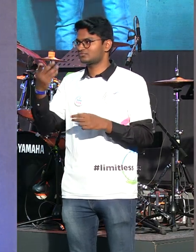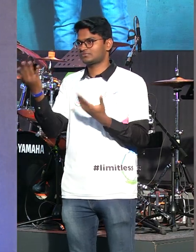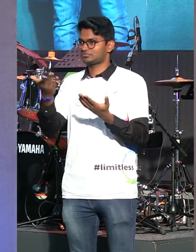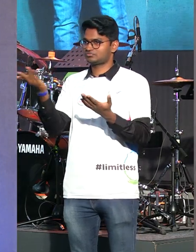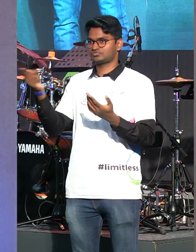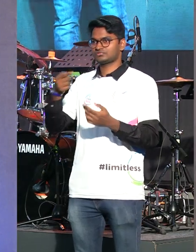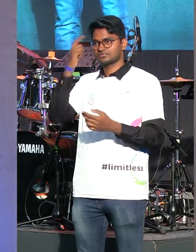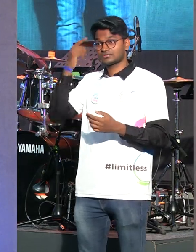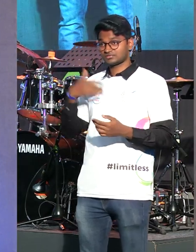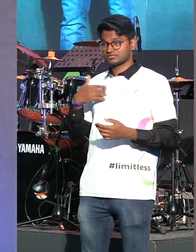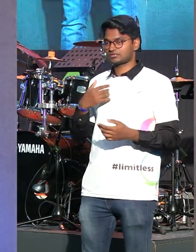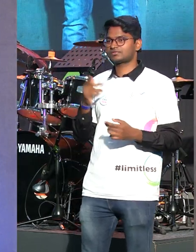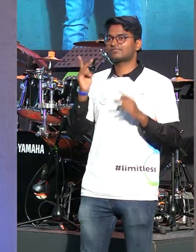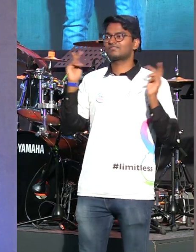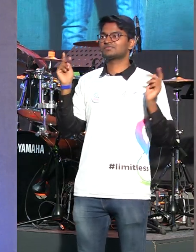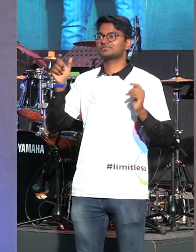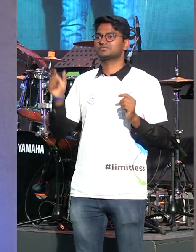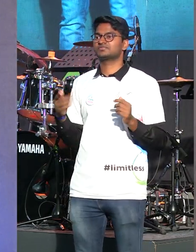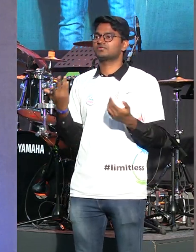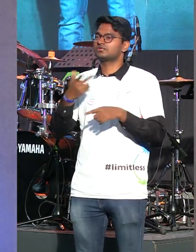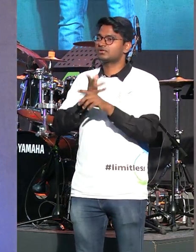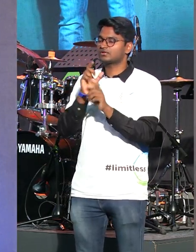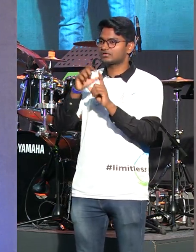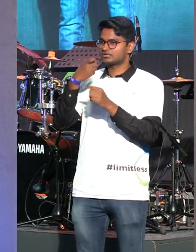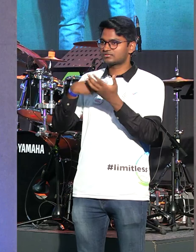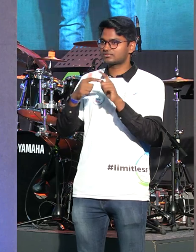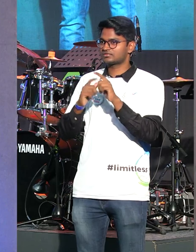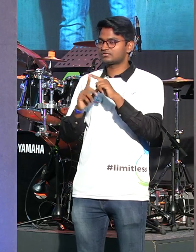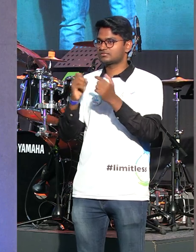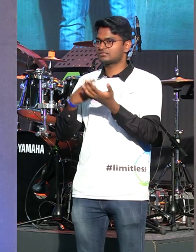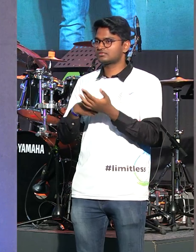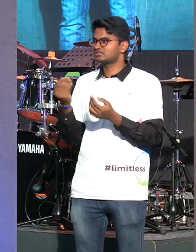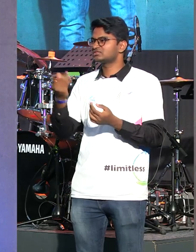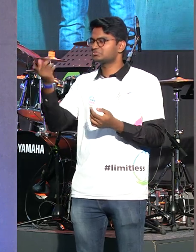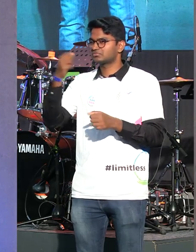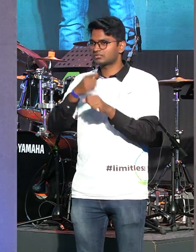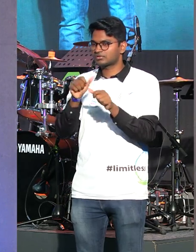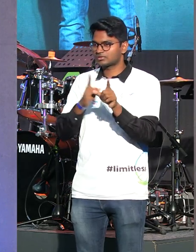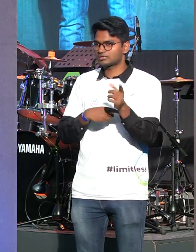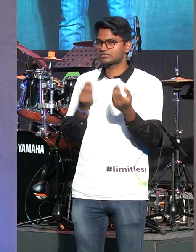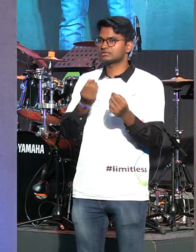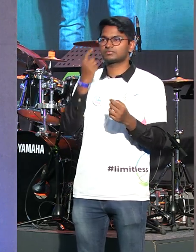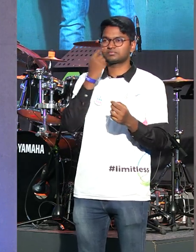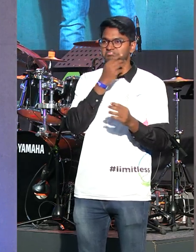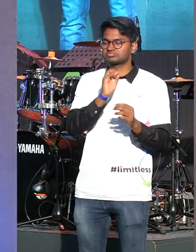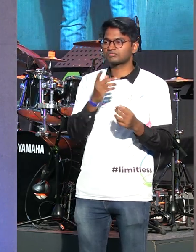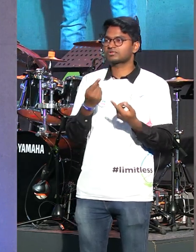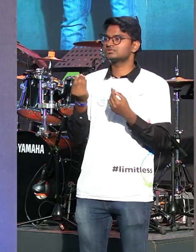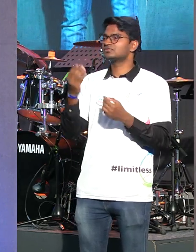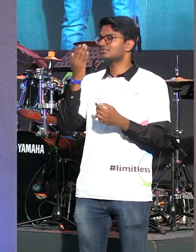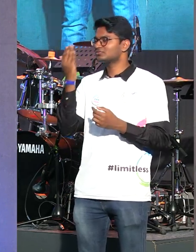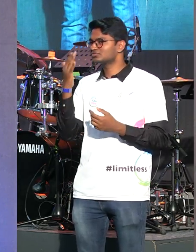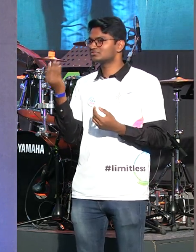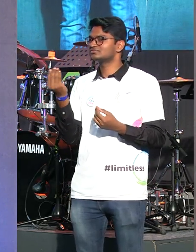an actor, director, you know, somebody we say, oh, so-and-so is blind, or somebody's gay, or somebody's Muslim, somebody's Dalit, somebody's a